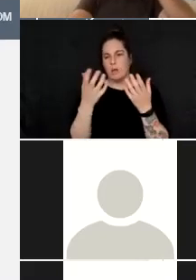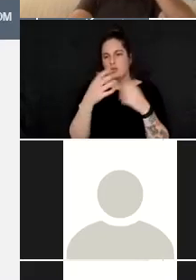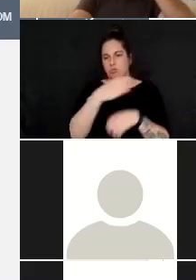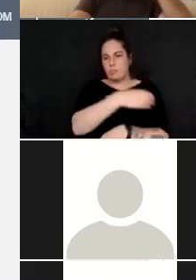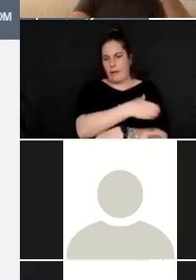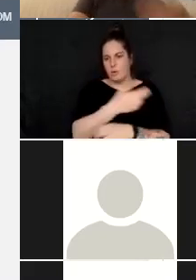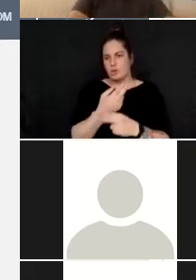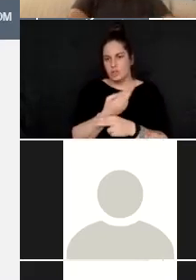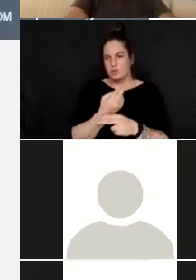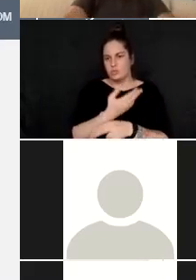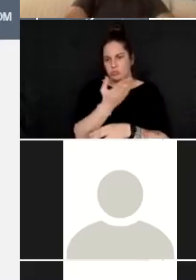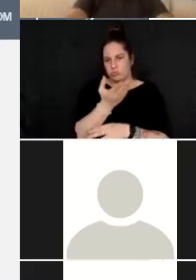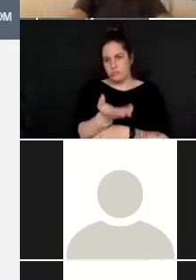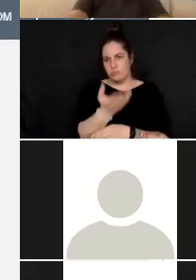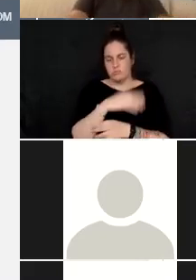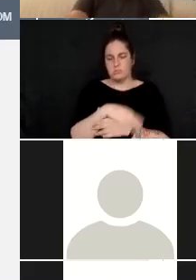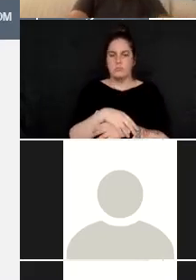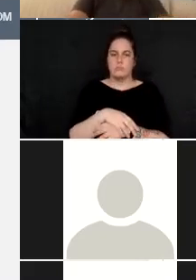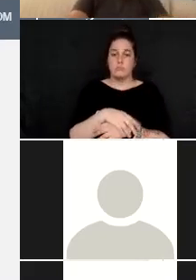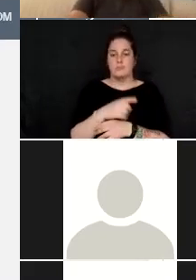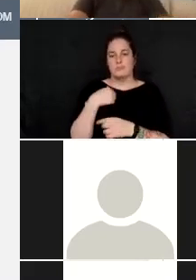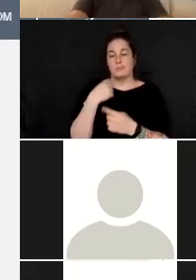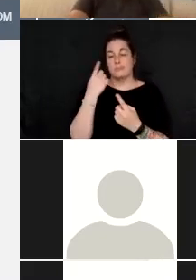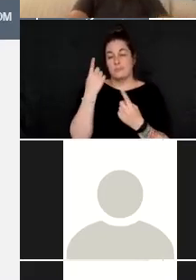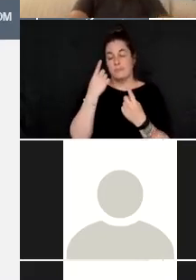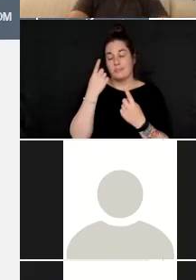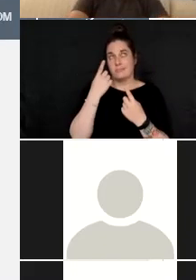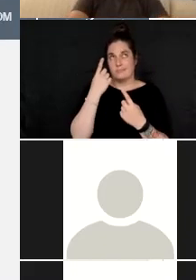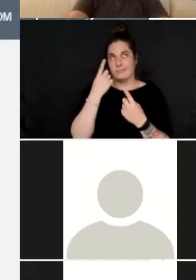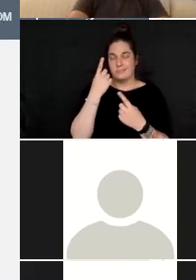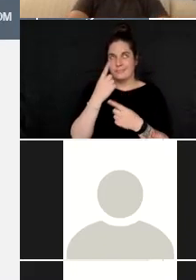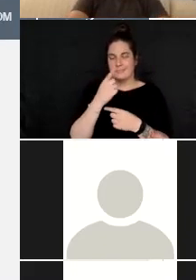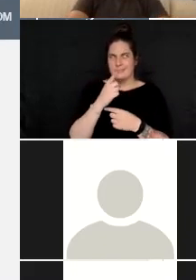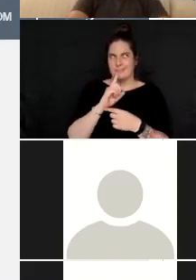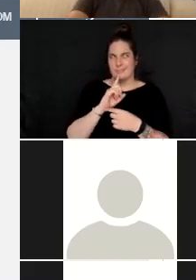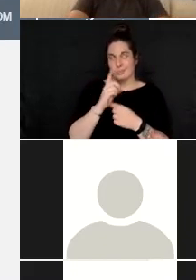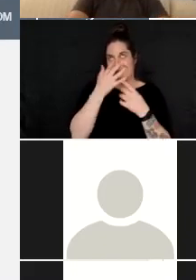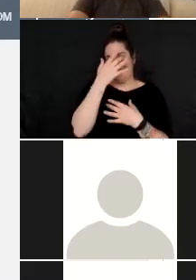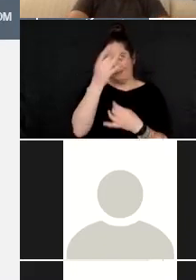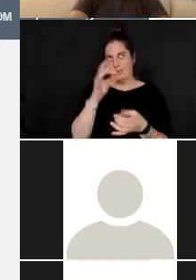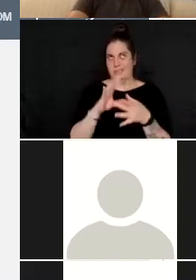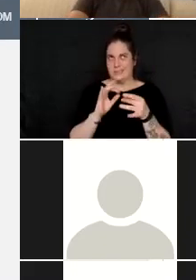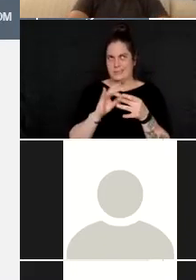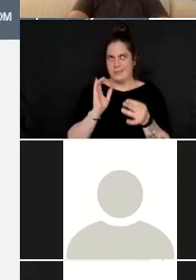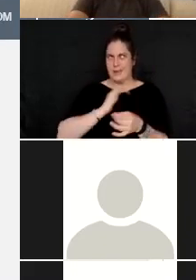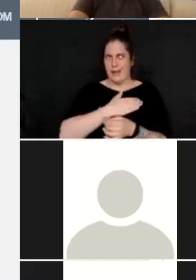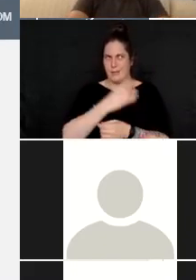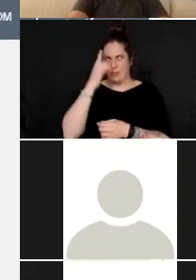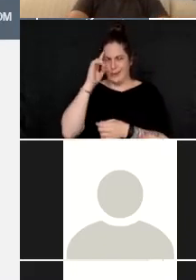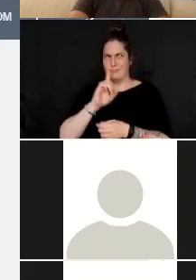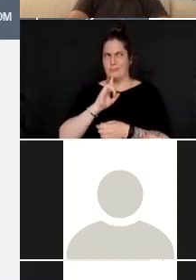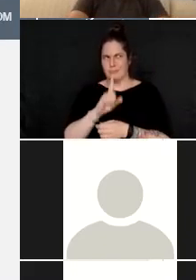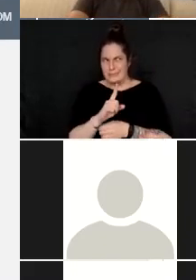well, I wonder, that's pretty a unique statement there, because I wonder, does our brain ever really